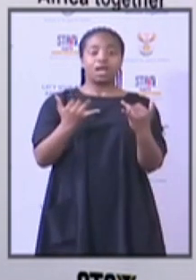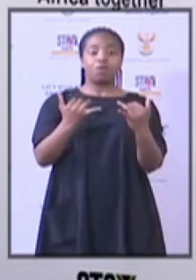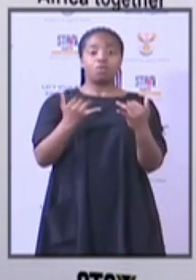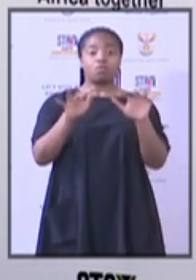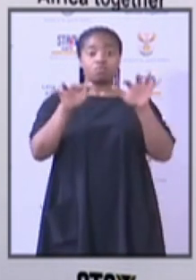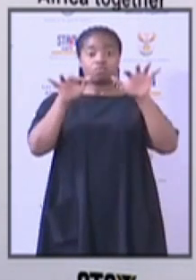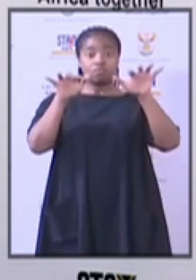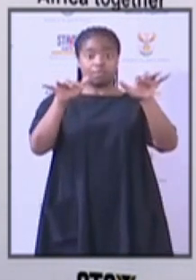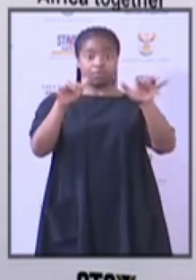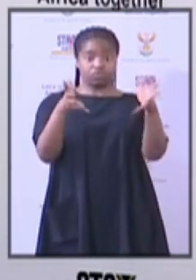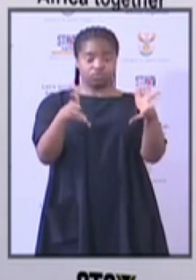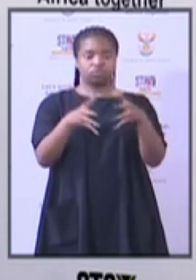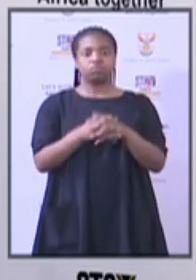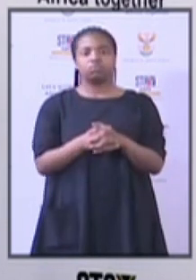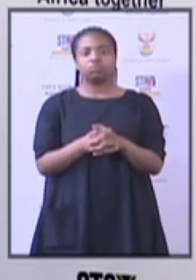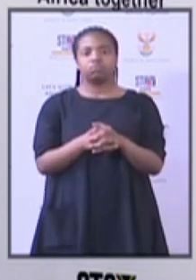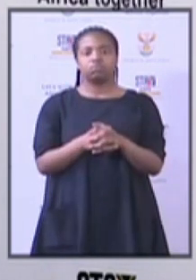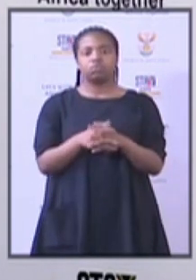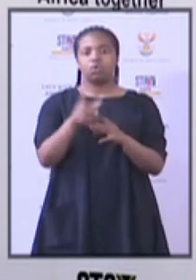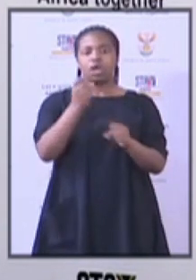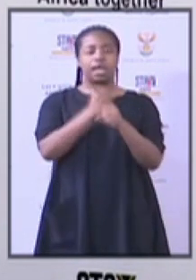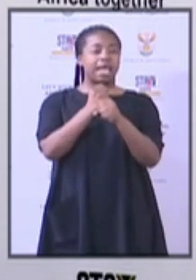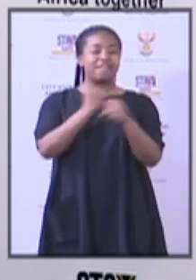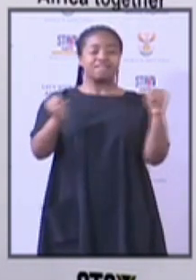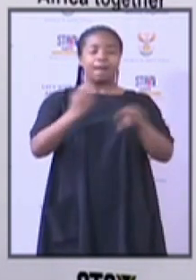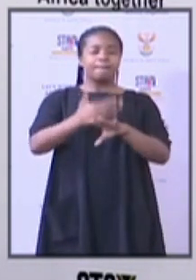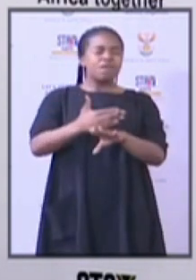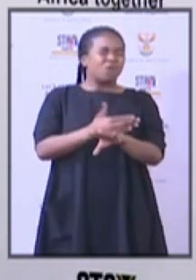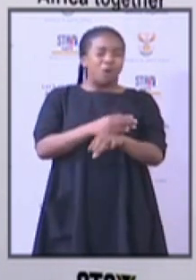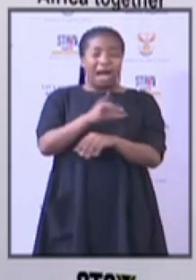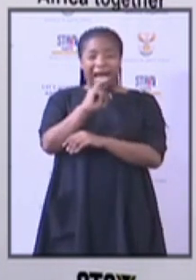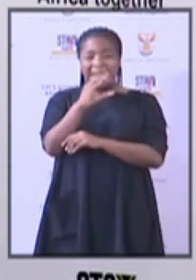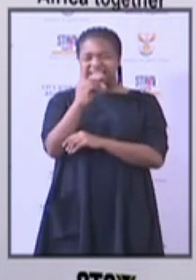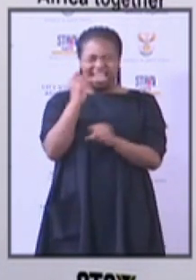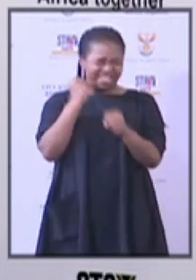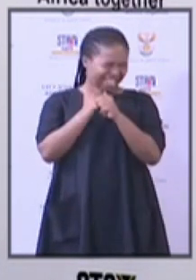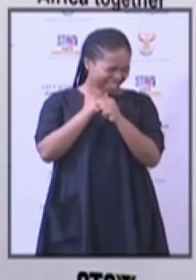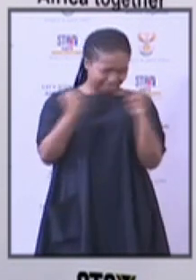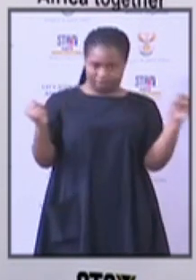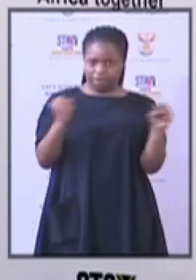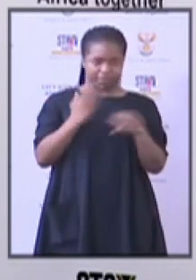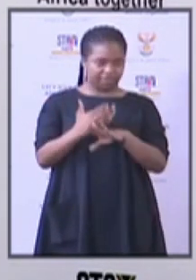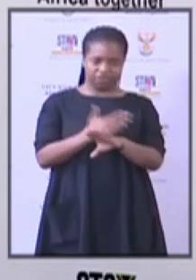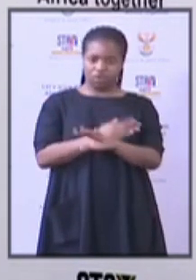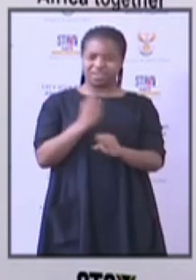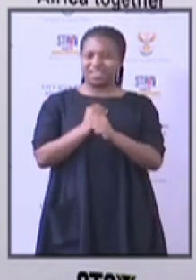people who never had an ID before, whether